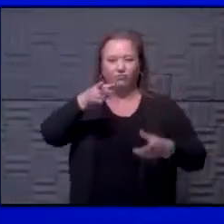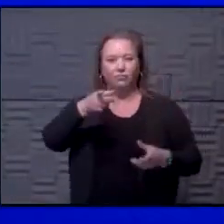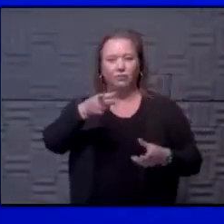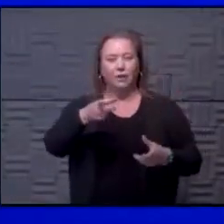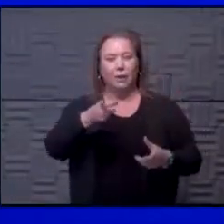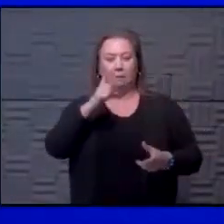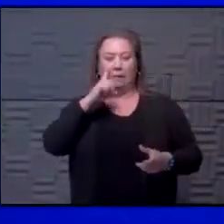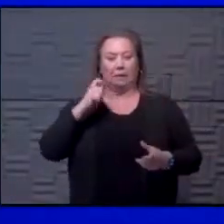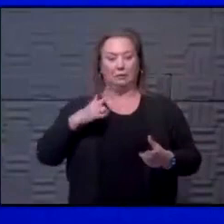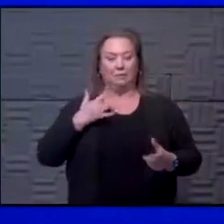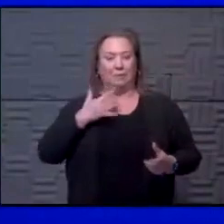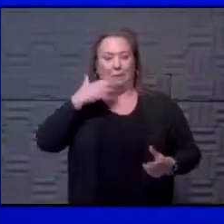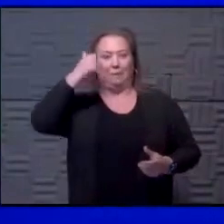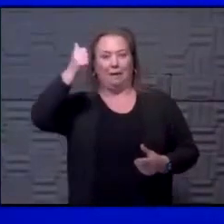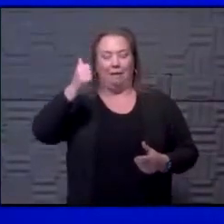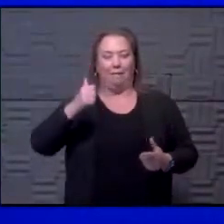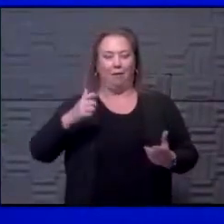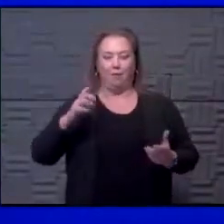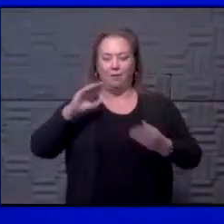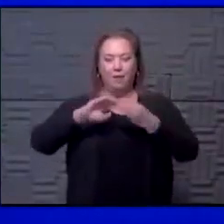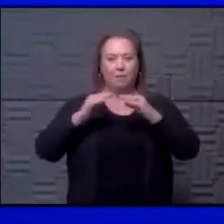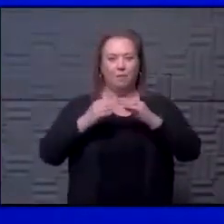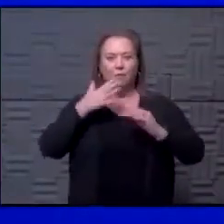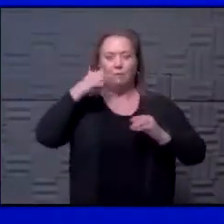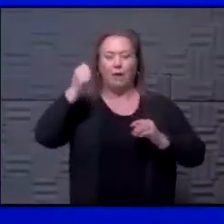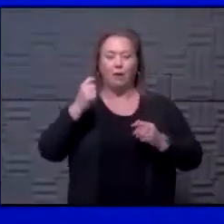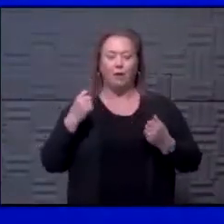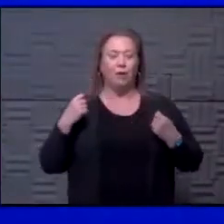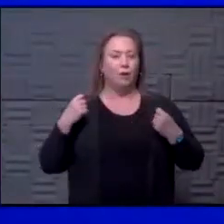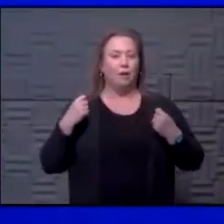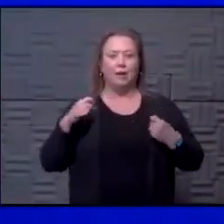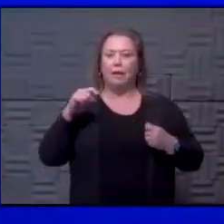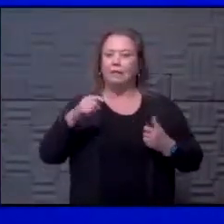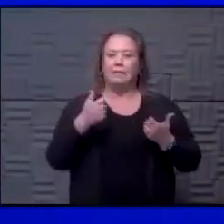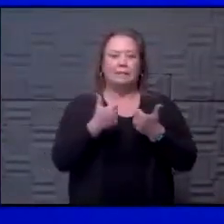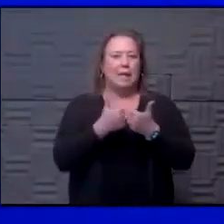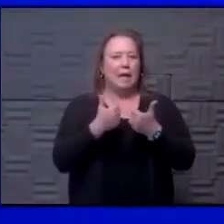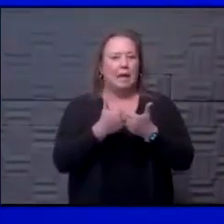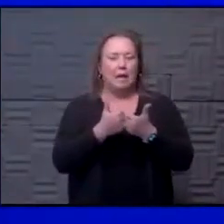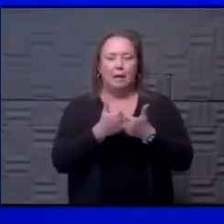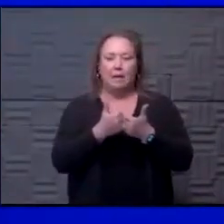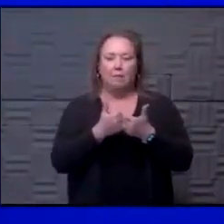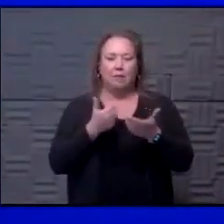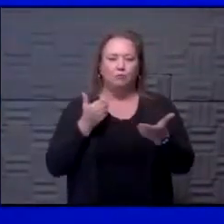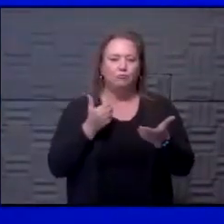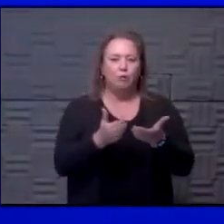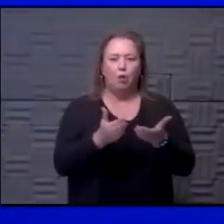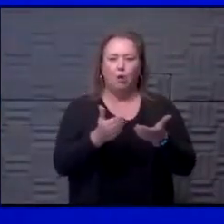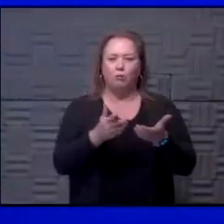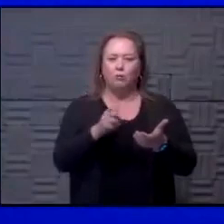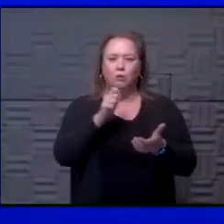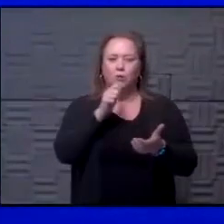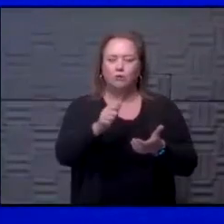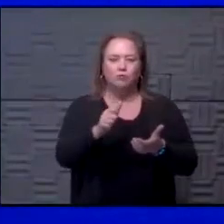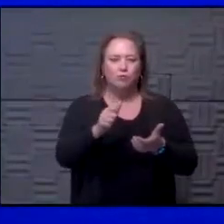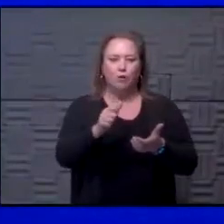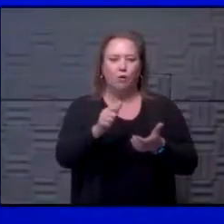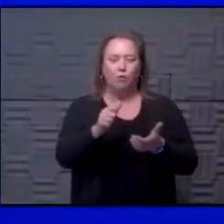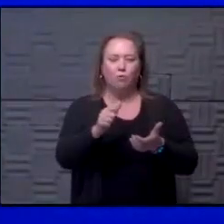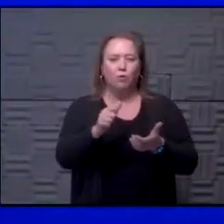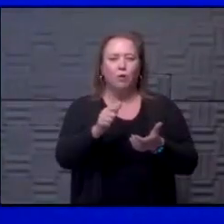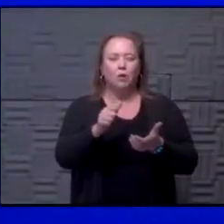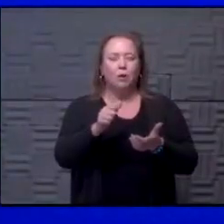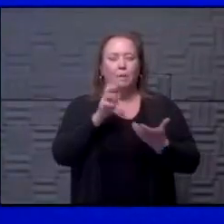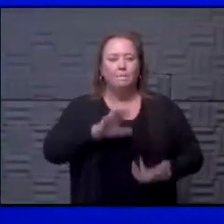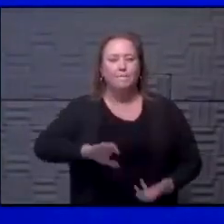doing a little better. Don't blow it. You're driving. This game's close. You're late in the third quarter. Don't fumble the ball